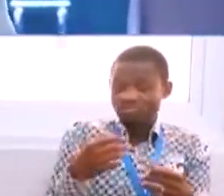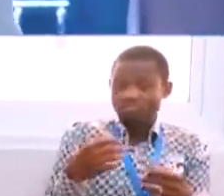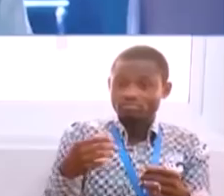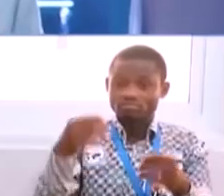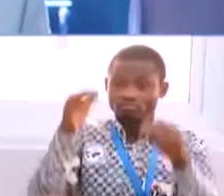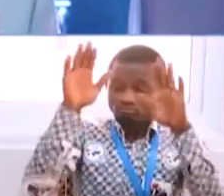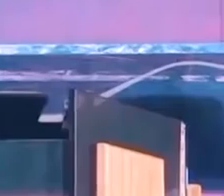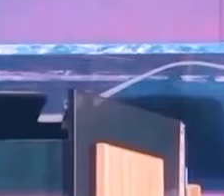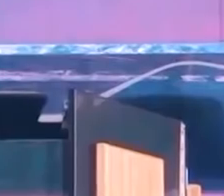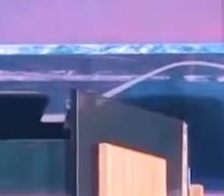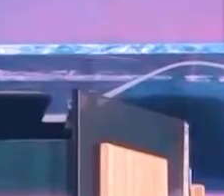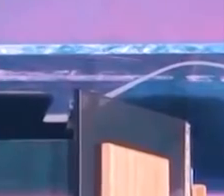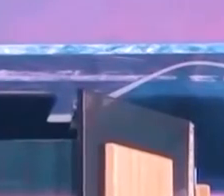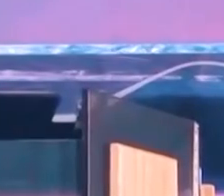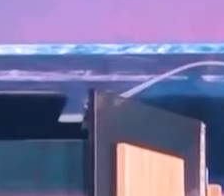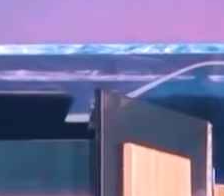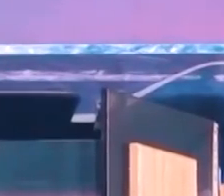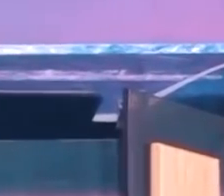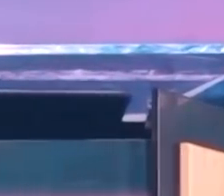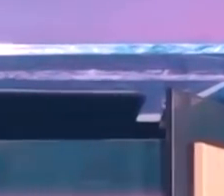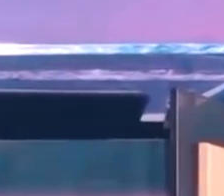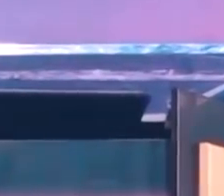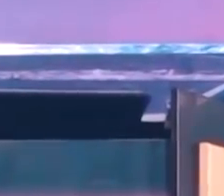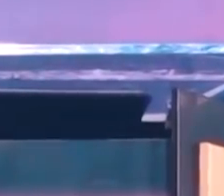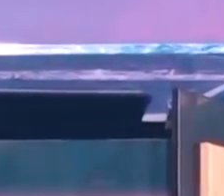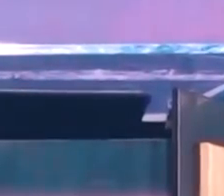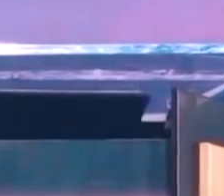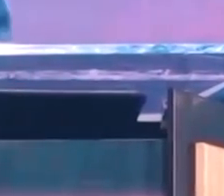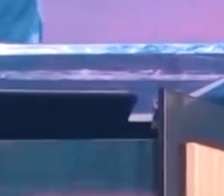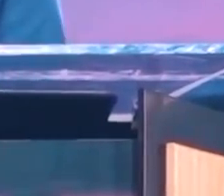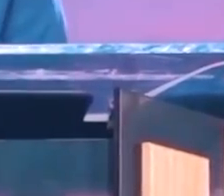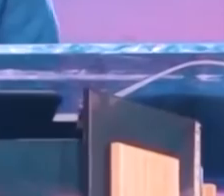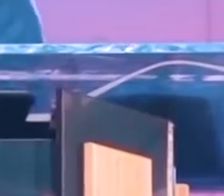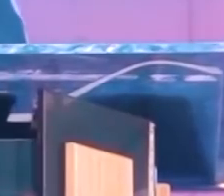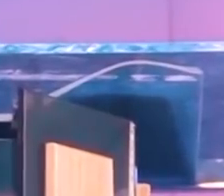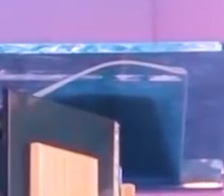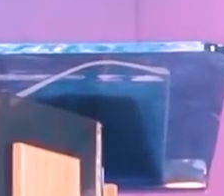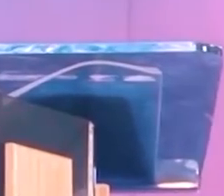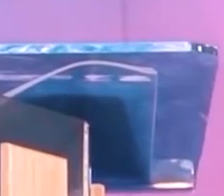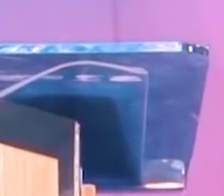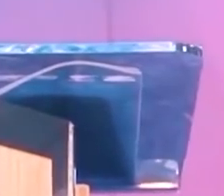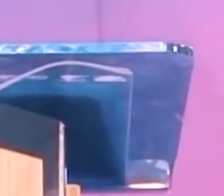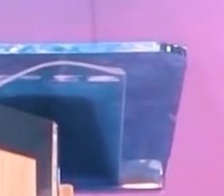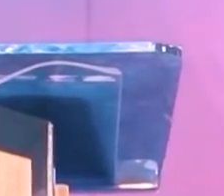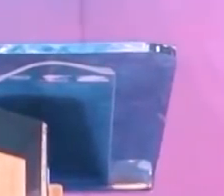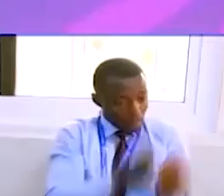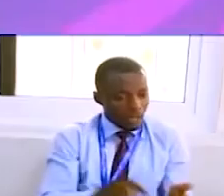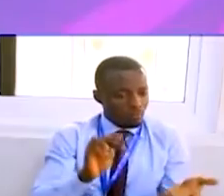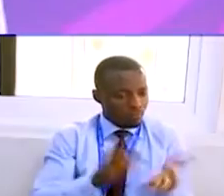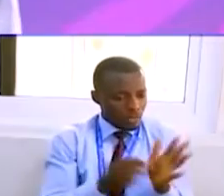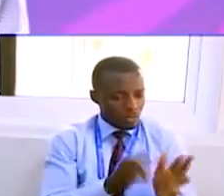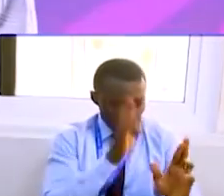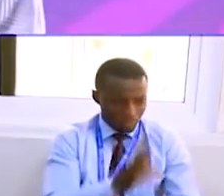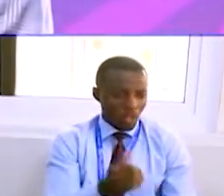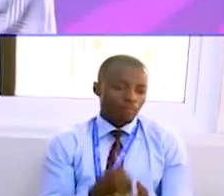who performed miracles. When Jesus entered the temple and there was corruption, he turned the tables around. Let's begin turning tables around. It's